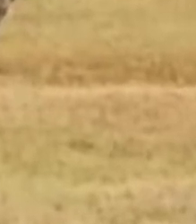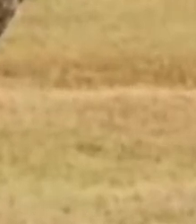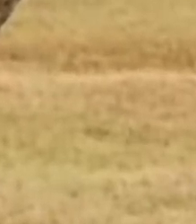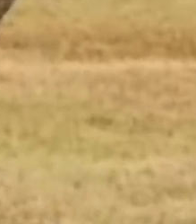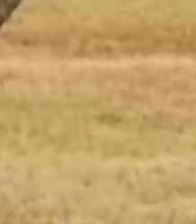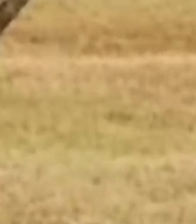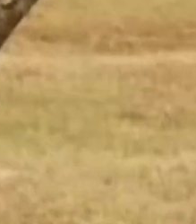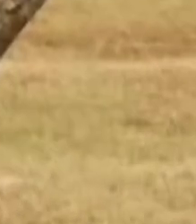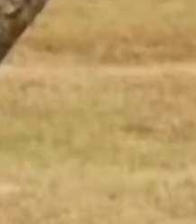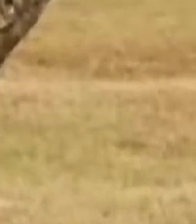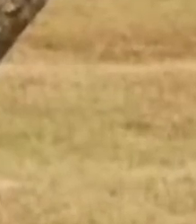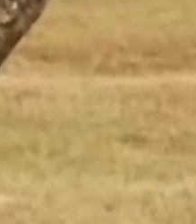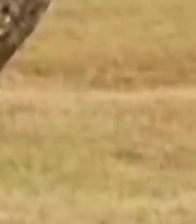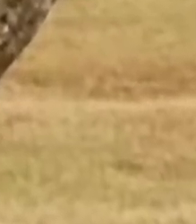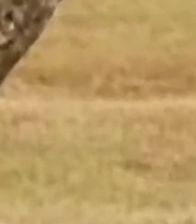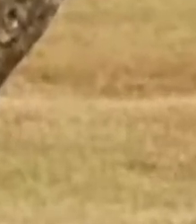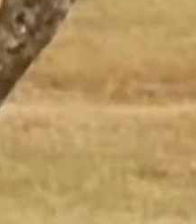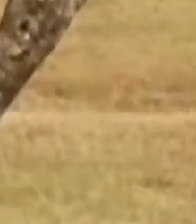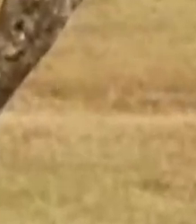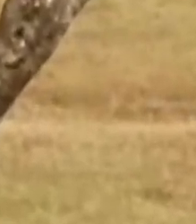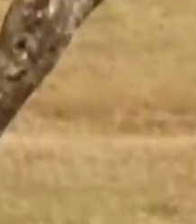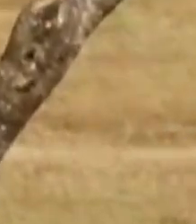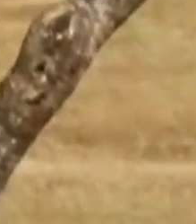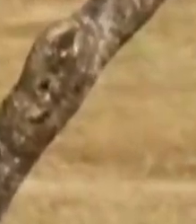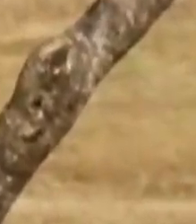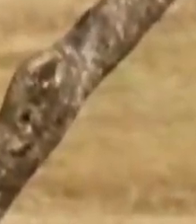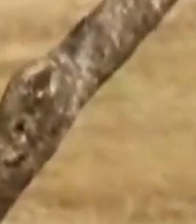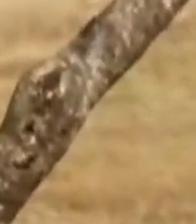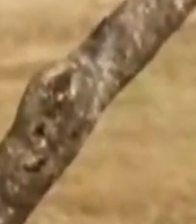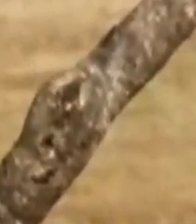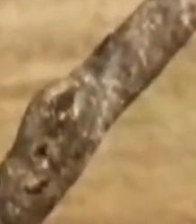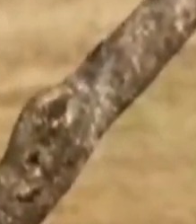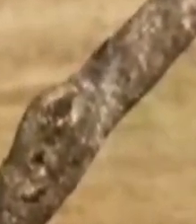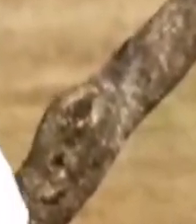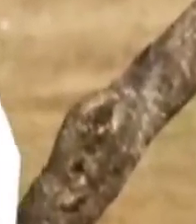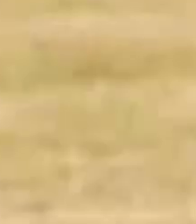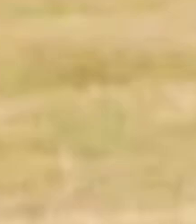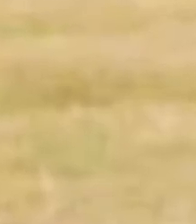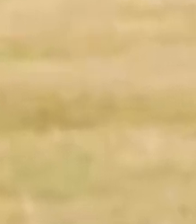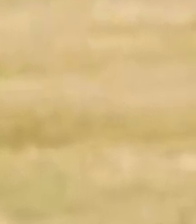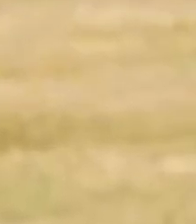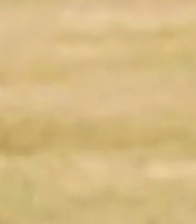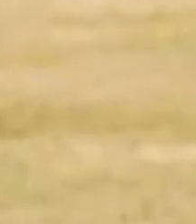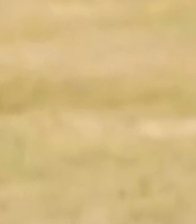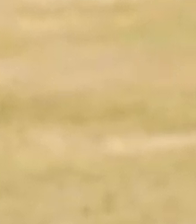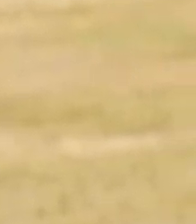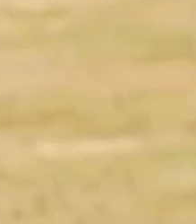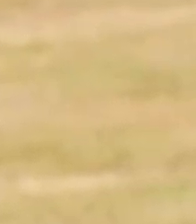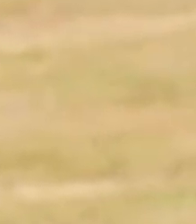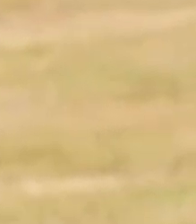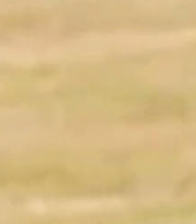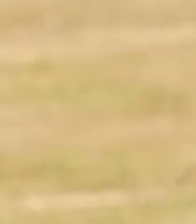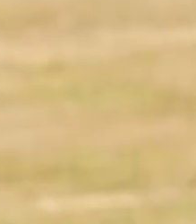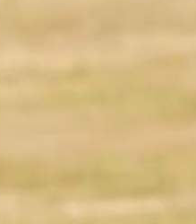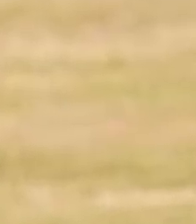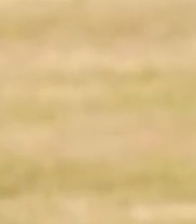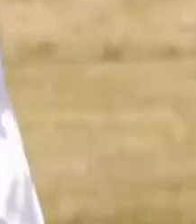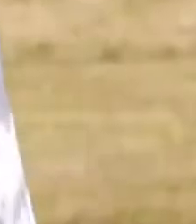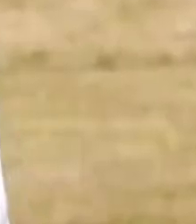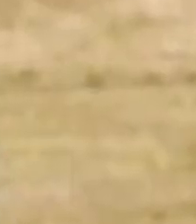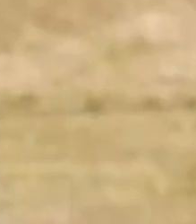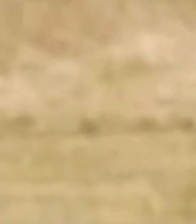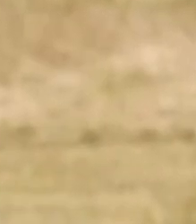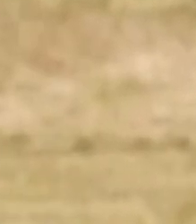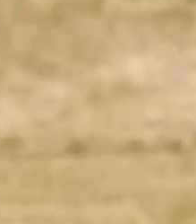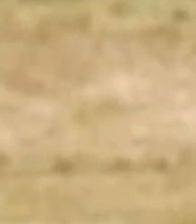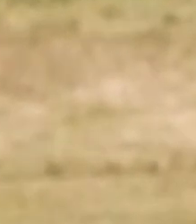gift by a man of gift which glittered in my eyes as an amazing gift. If you do not strongly appreciate your gift, you